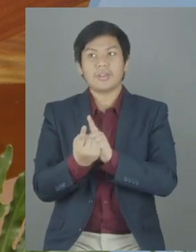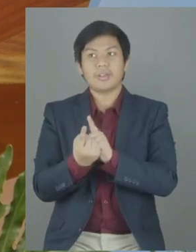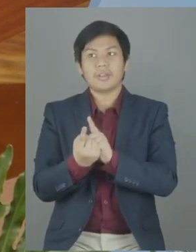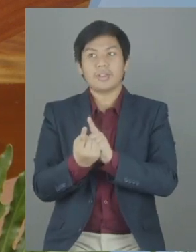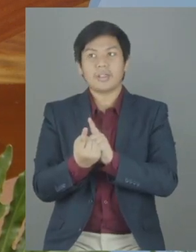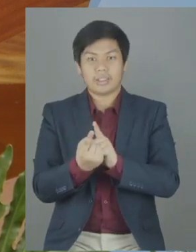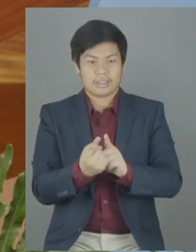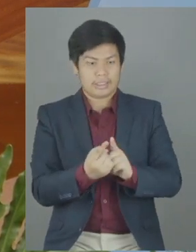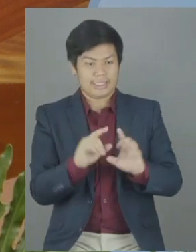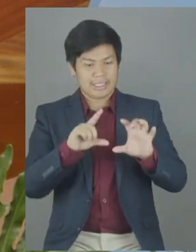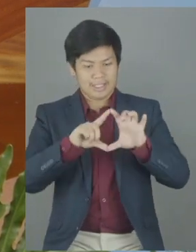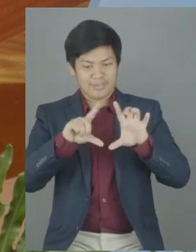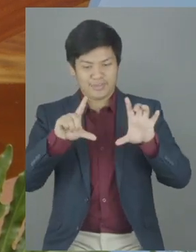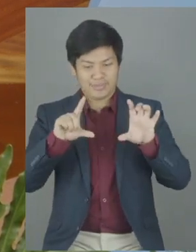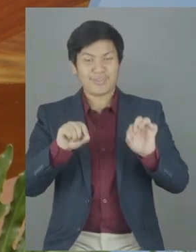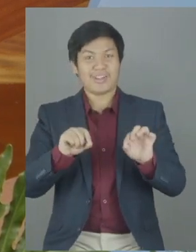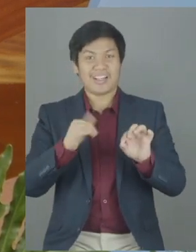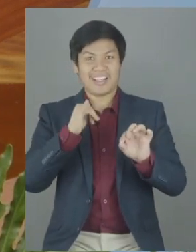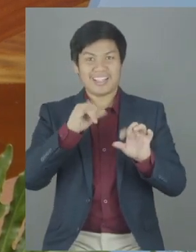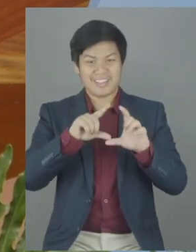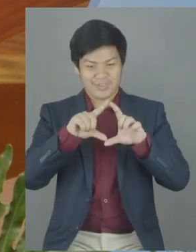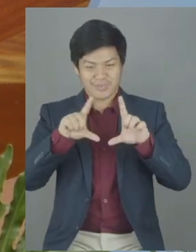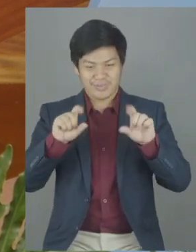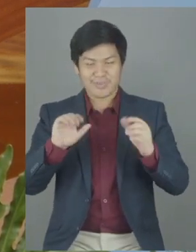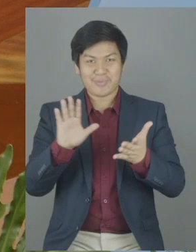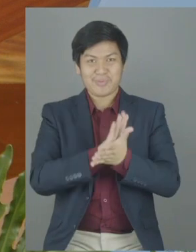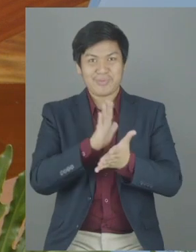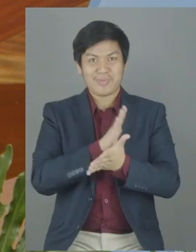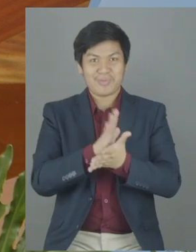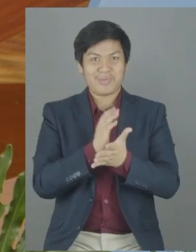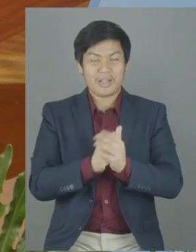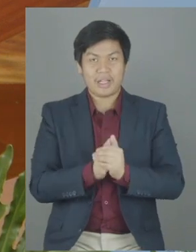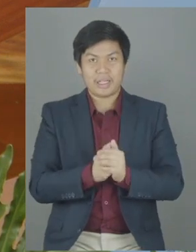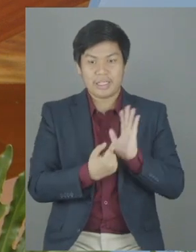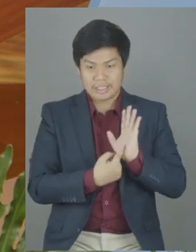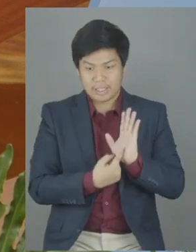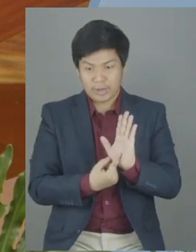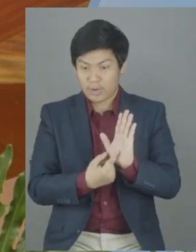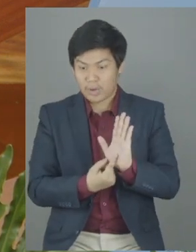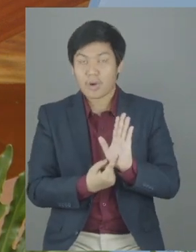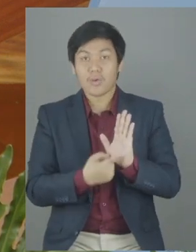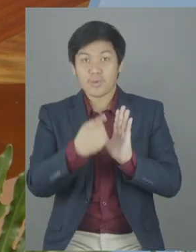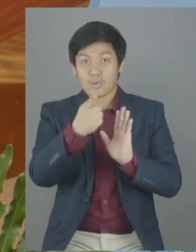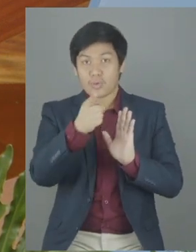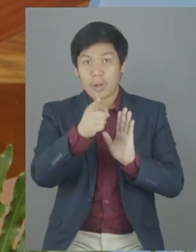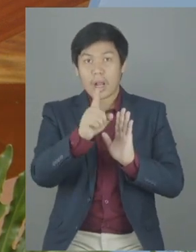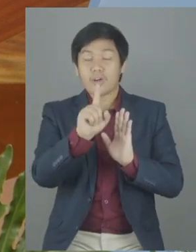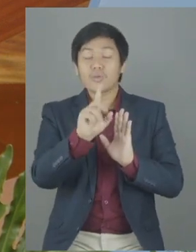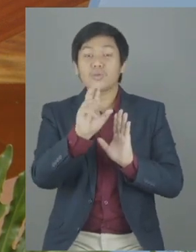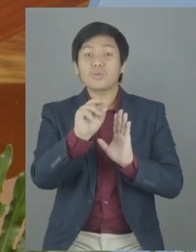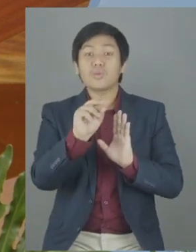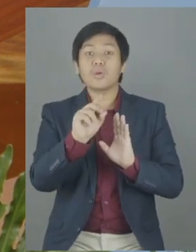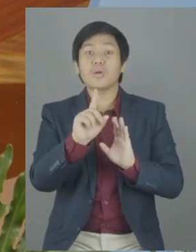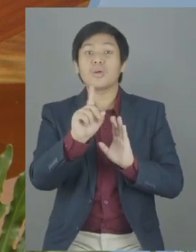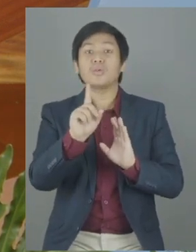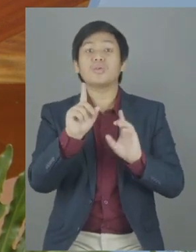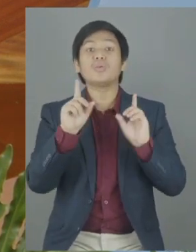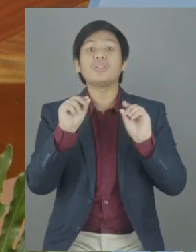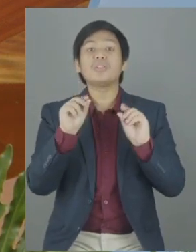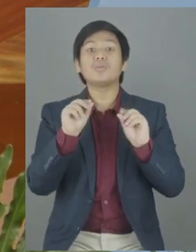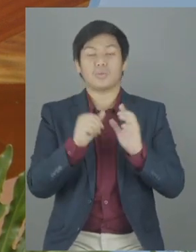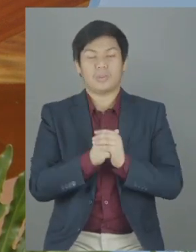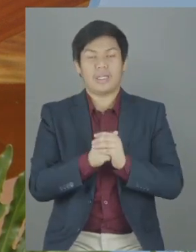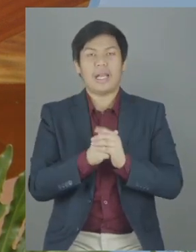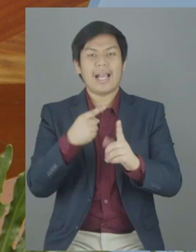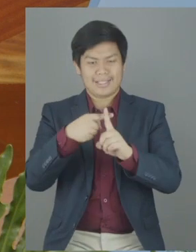little track, a yellow one, and said, all I gotta do is accept Jesus Christ as my Lord and Savior, and